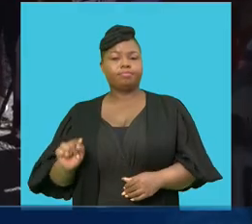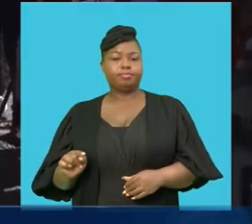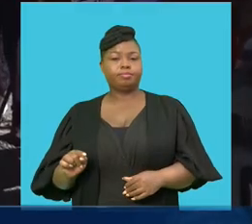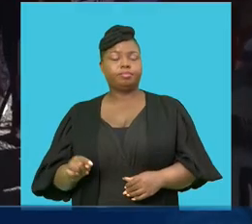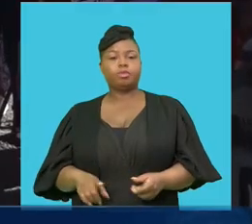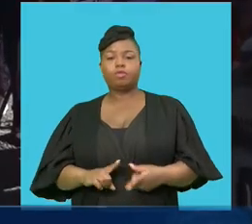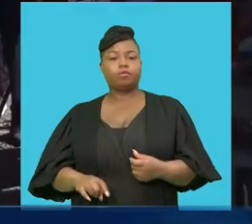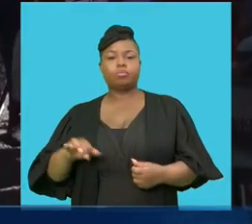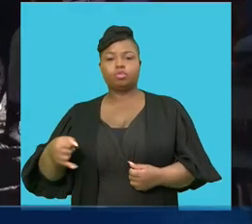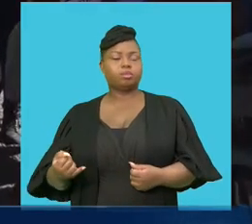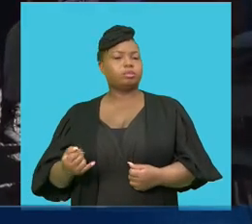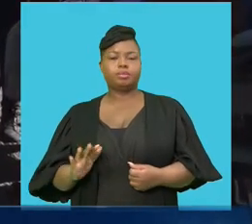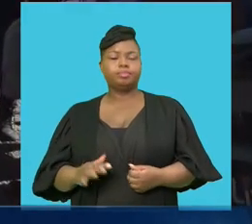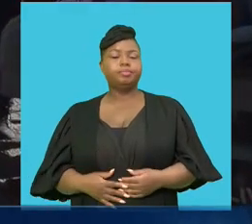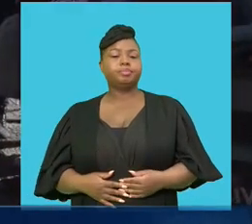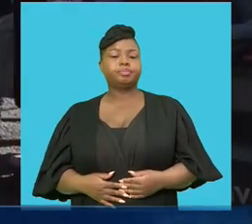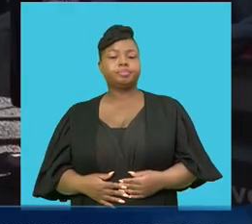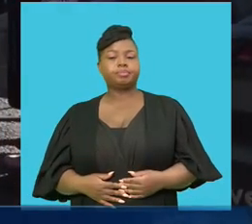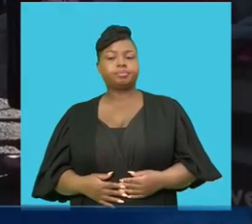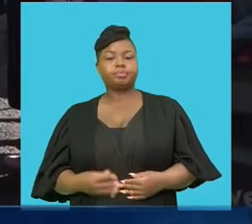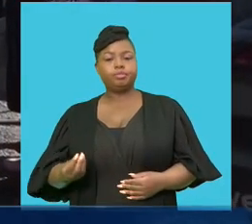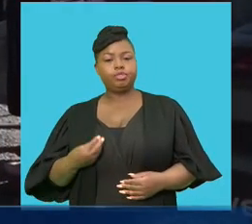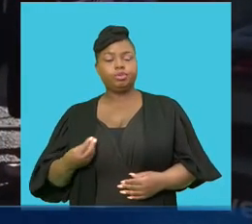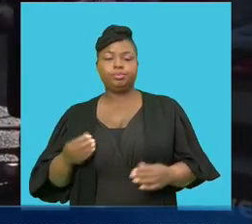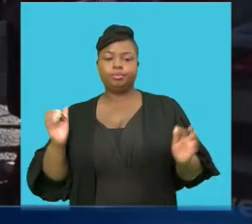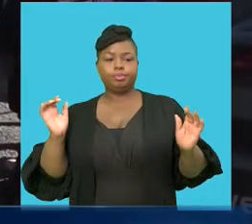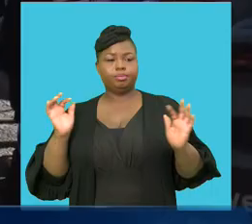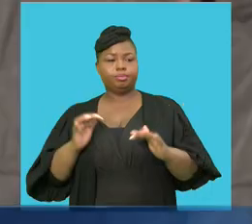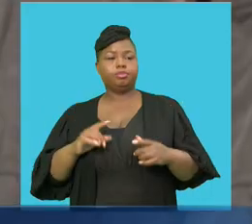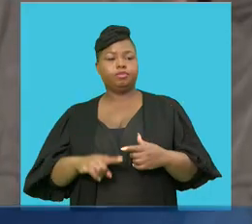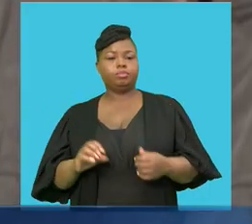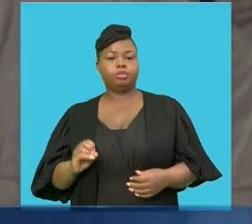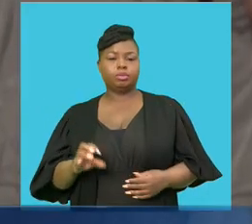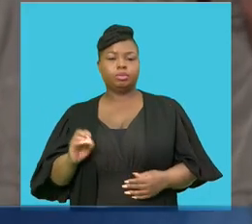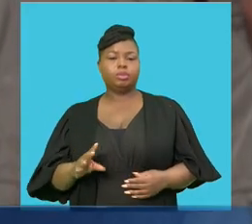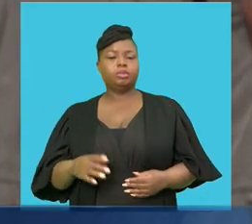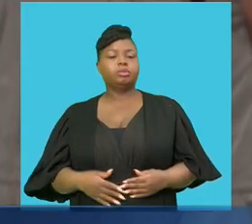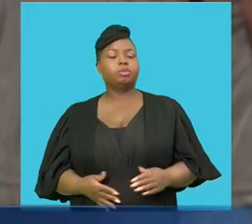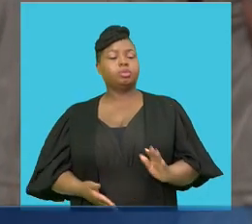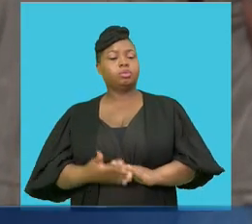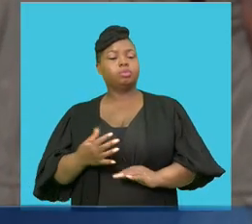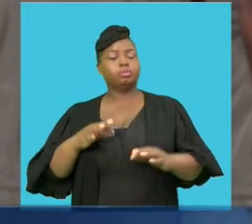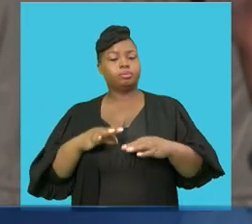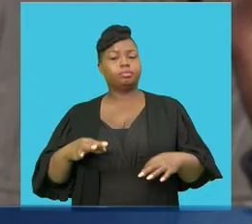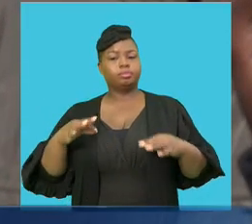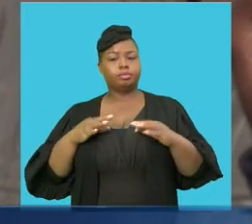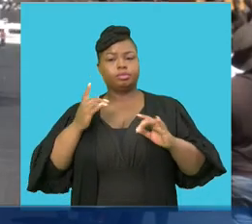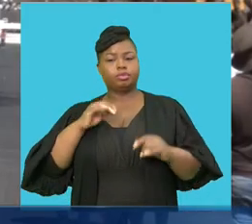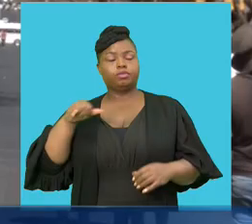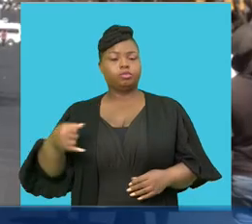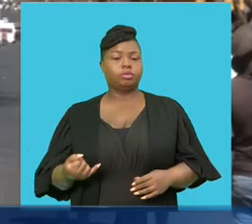from Johannesburg. Ibuthane ngamabhasi intsha engasebenzi yaseSoweto elibangise emahhovisi kaMeya